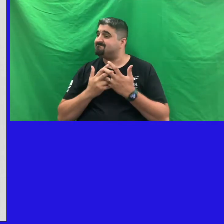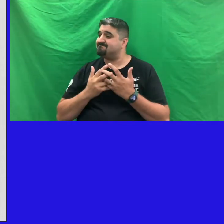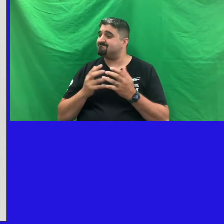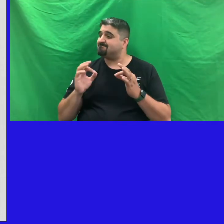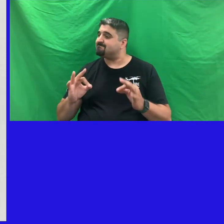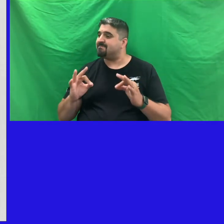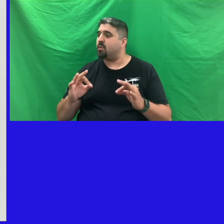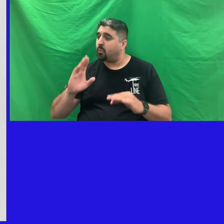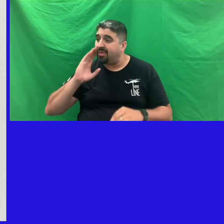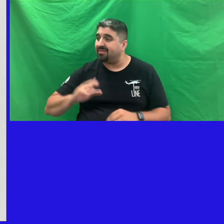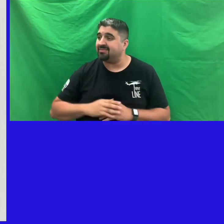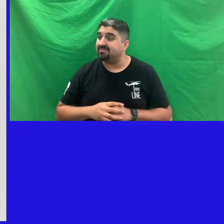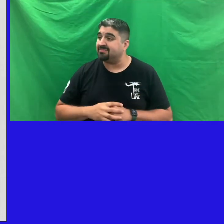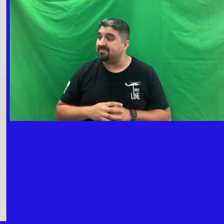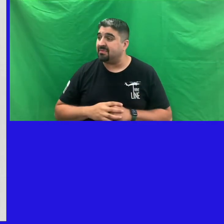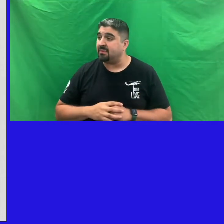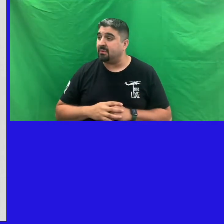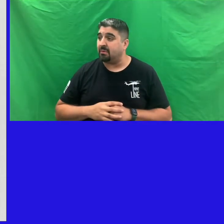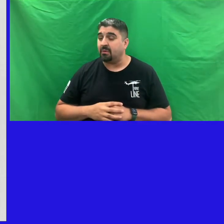may fit.